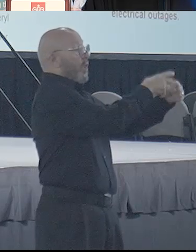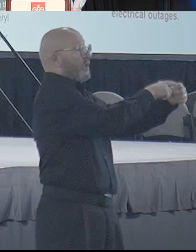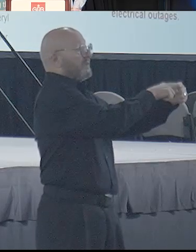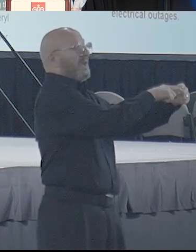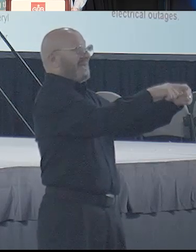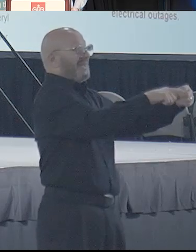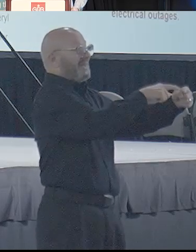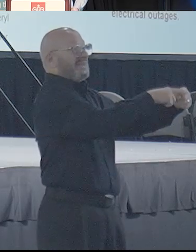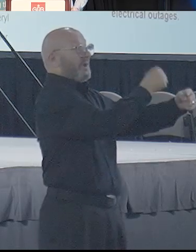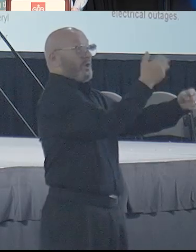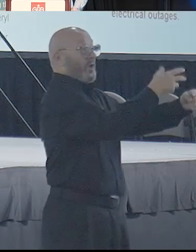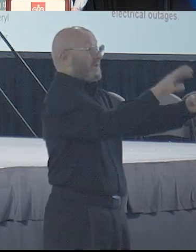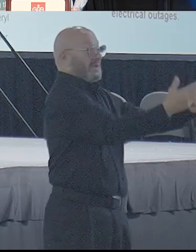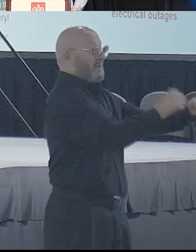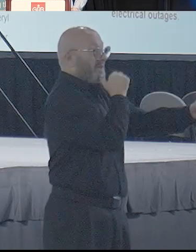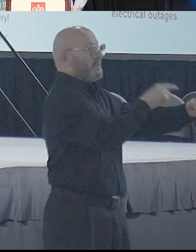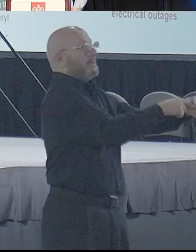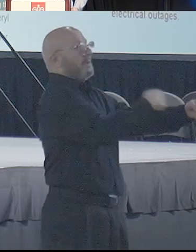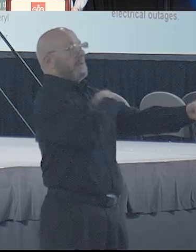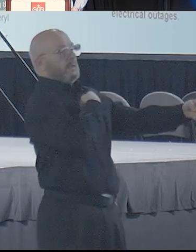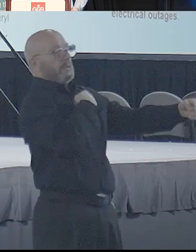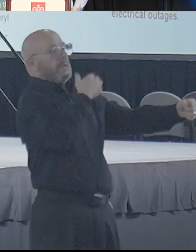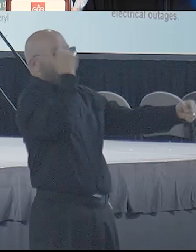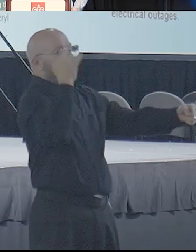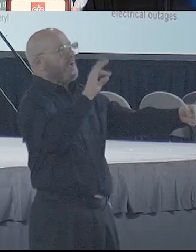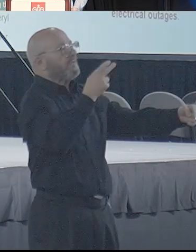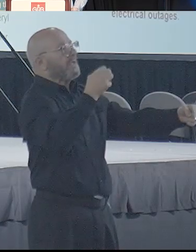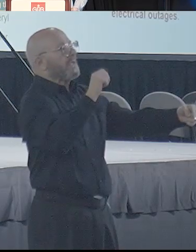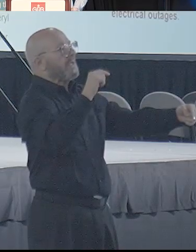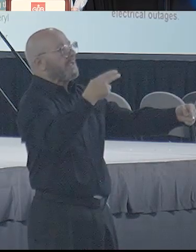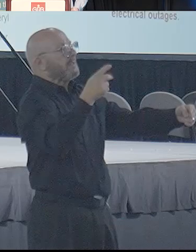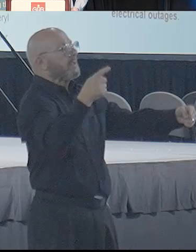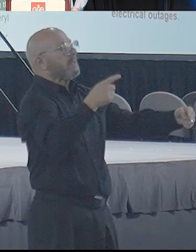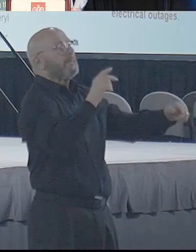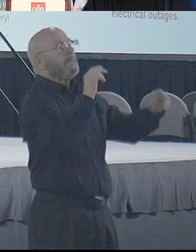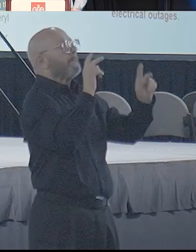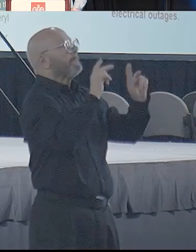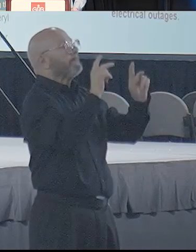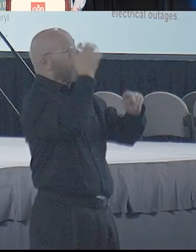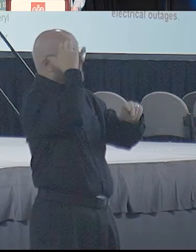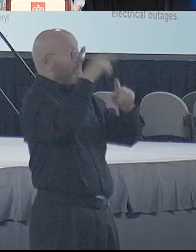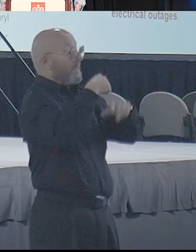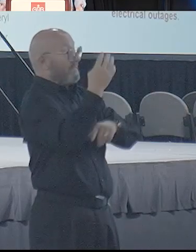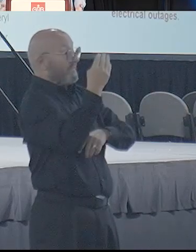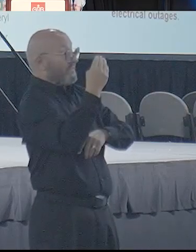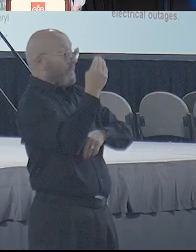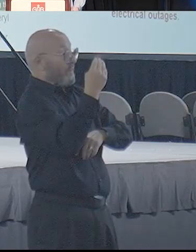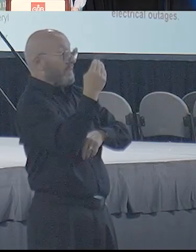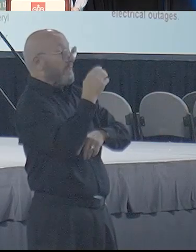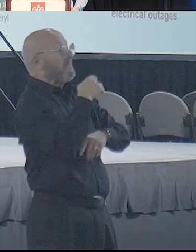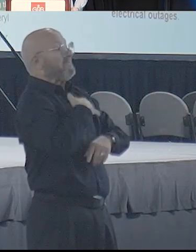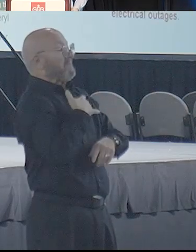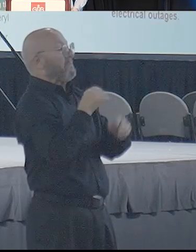And we also know that indirect deaths with heat often go underreported. So we know about the 14, there actually could have